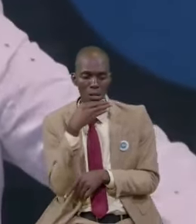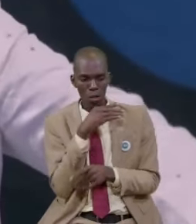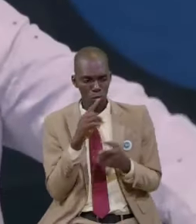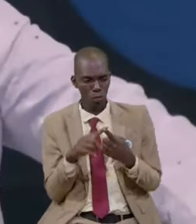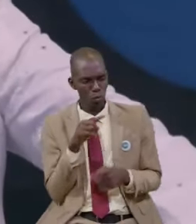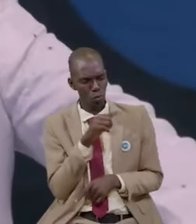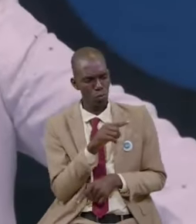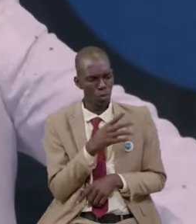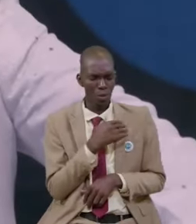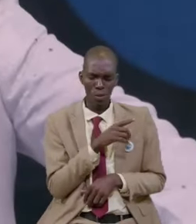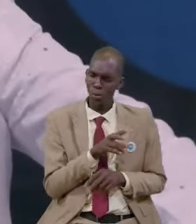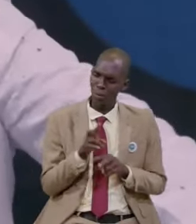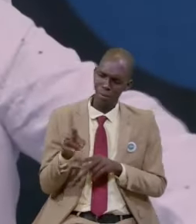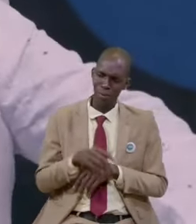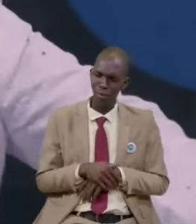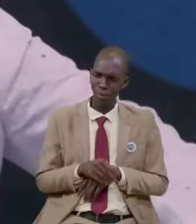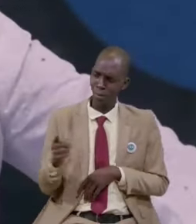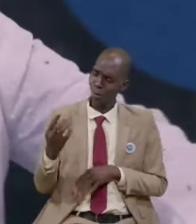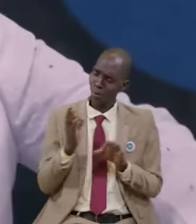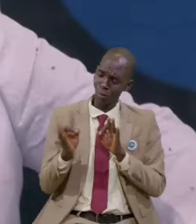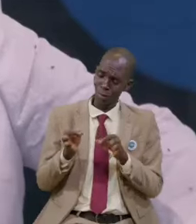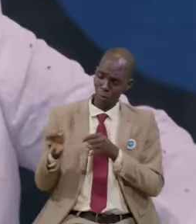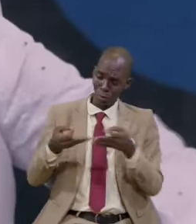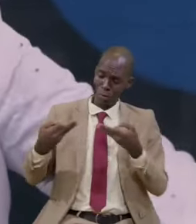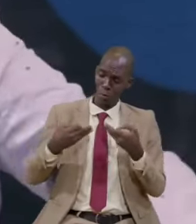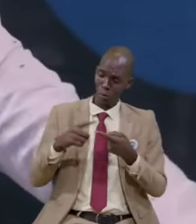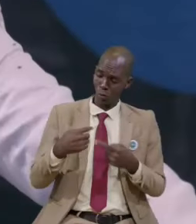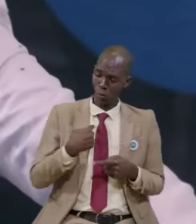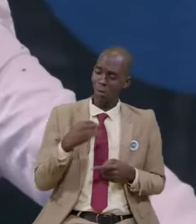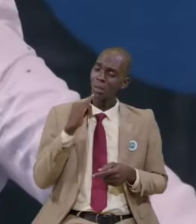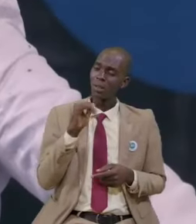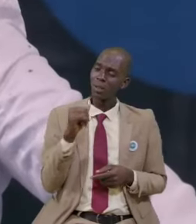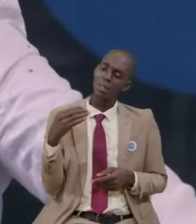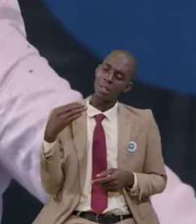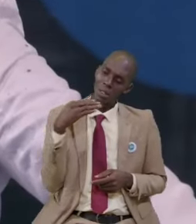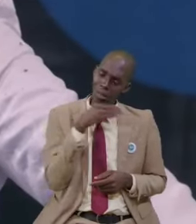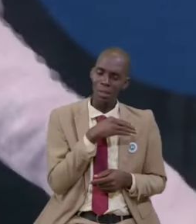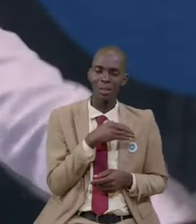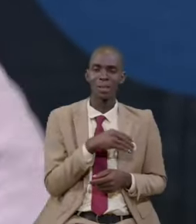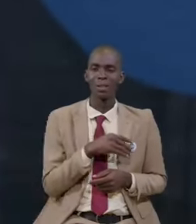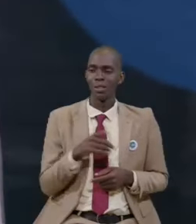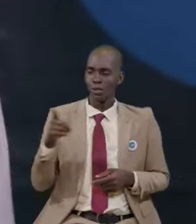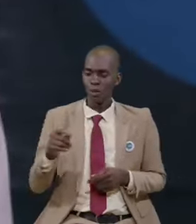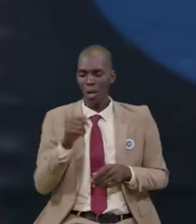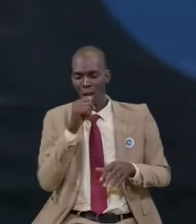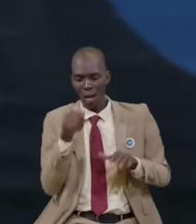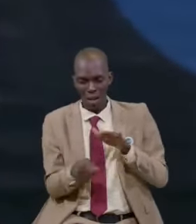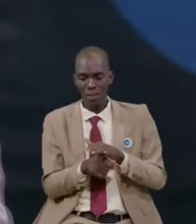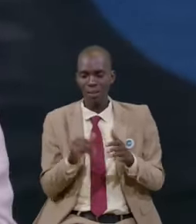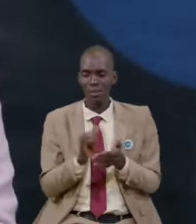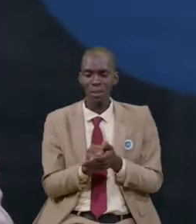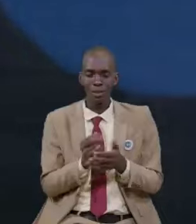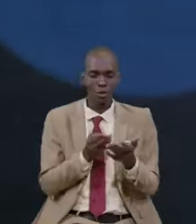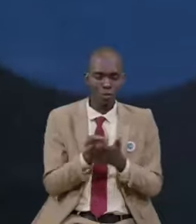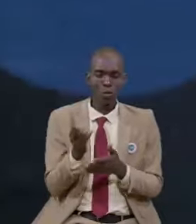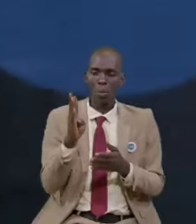lie? He has to cover that lie with another lie, a bigger lie. And somebody comes back to